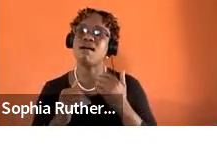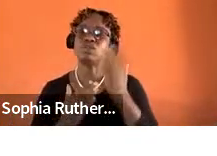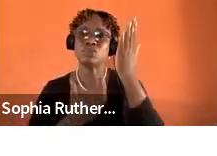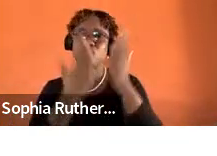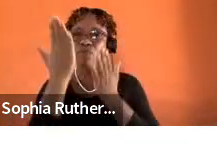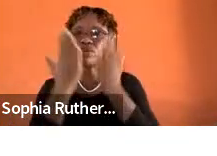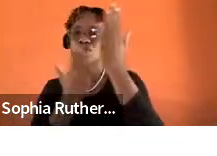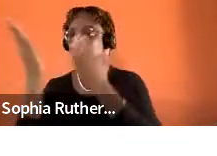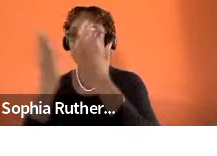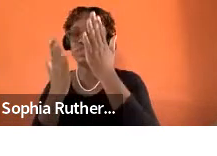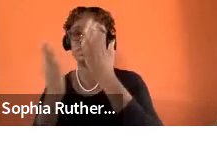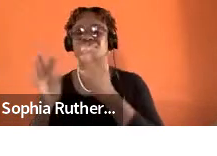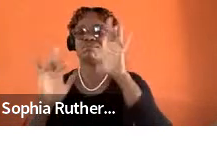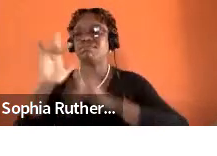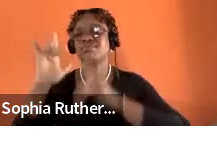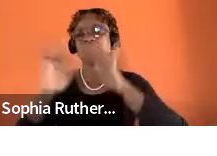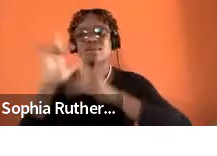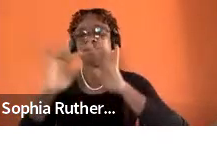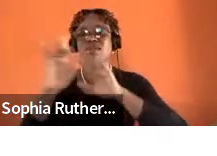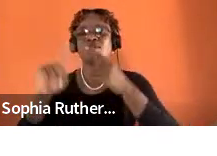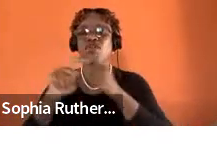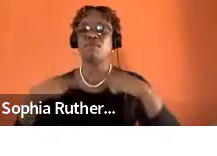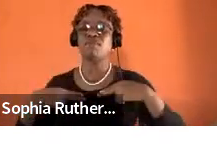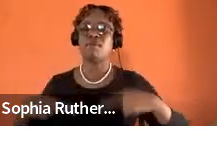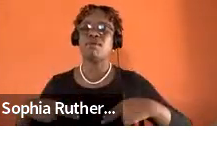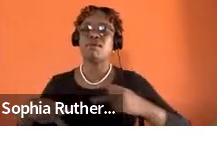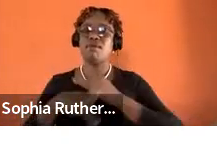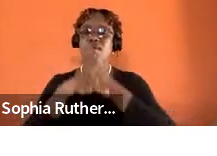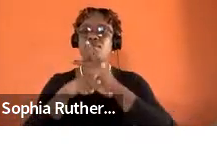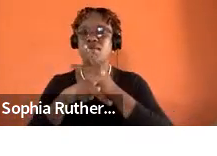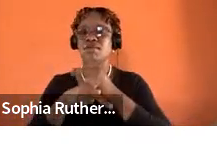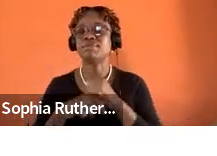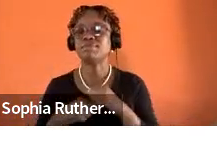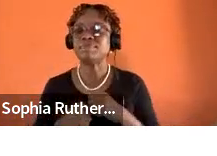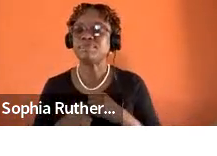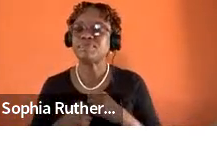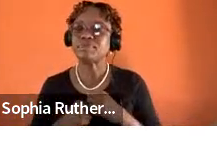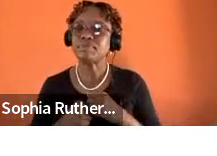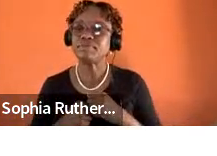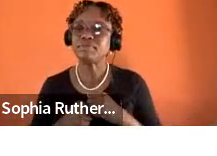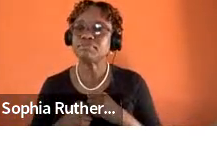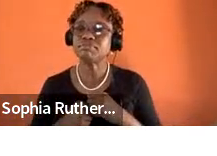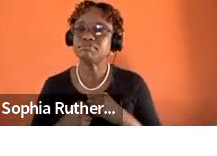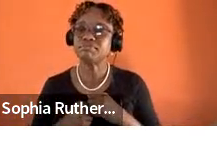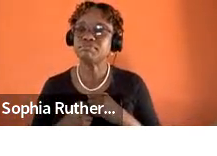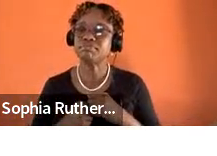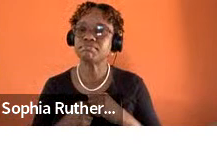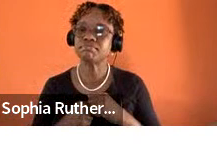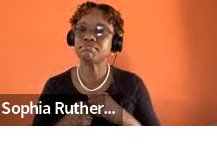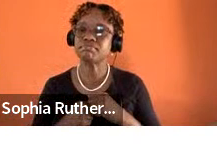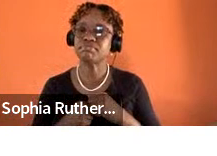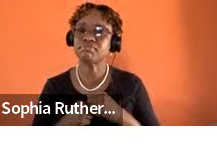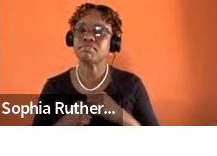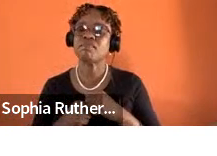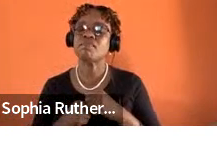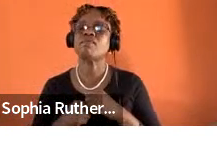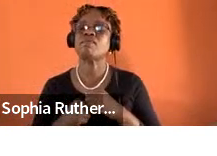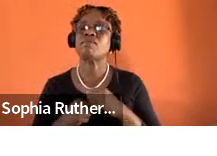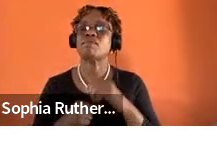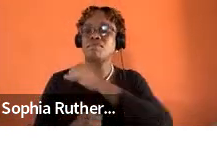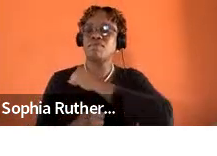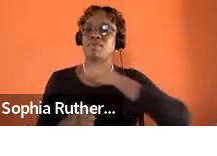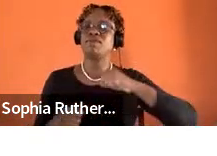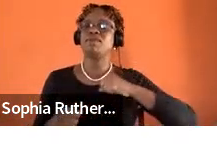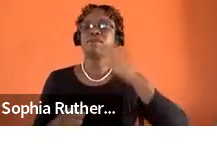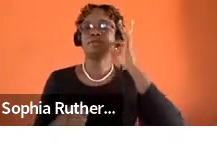facilities. These related to persons with disabilities. Senator Morris in his presentation spoke about the